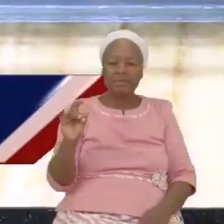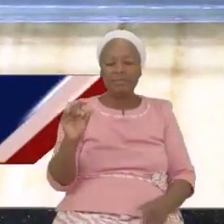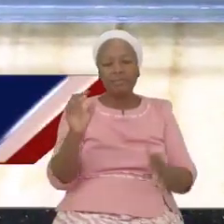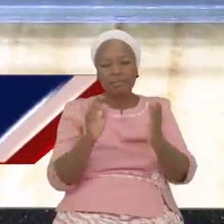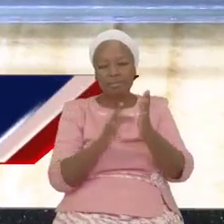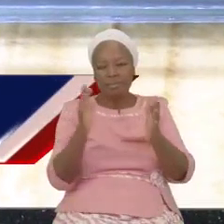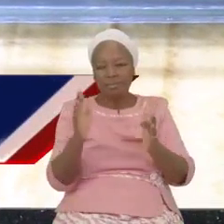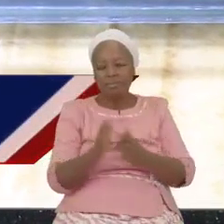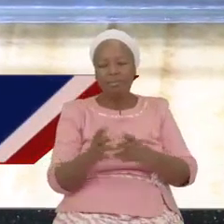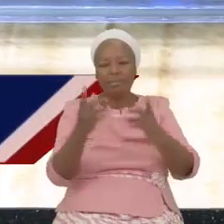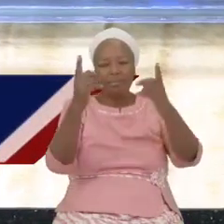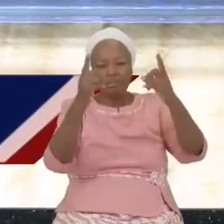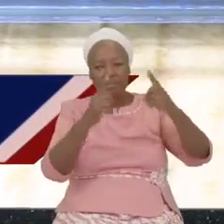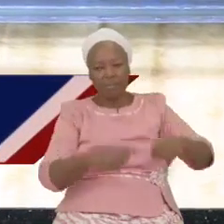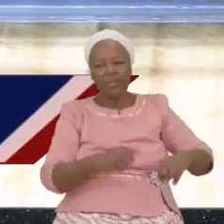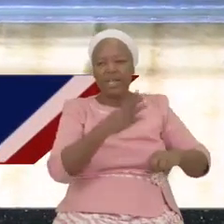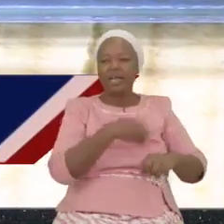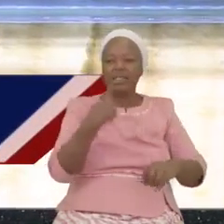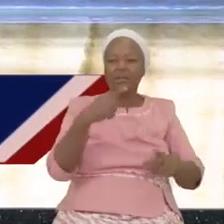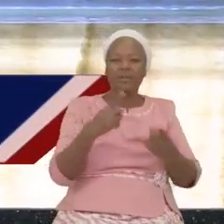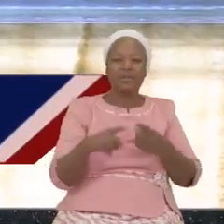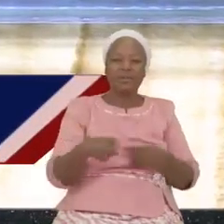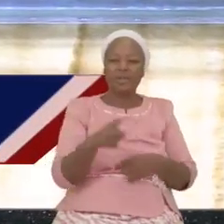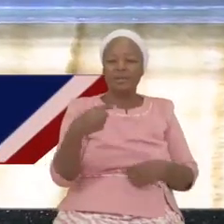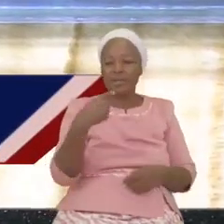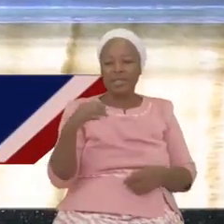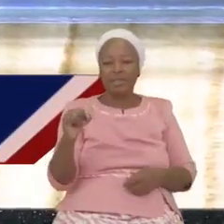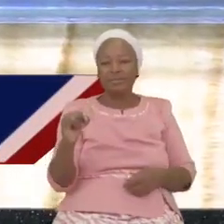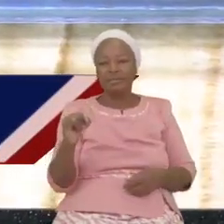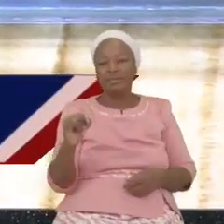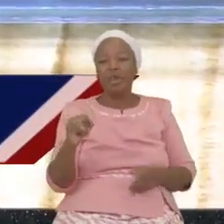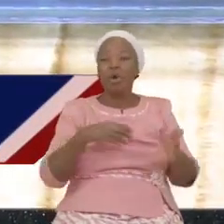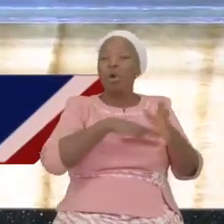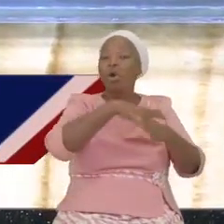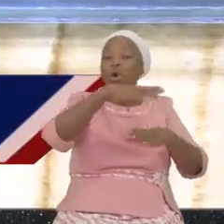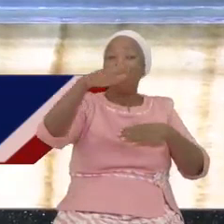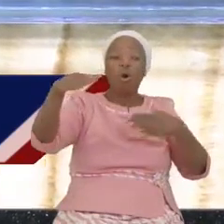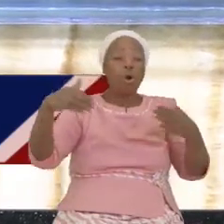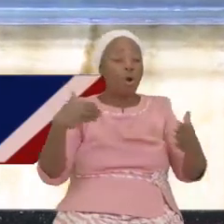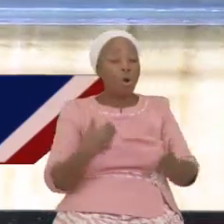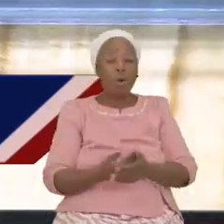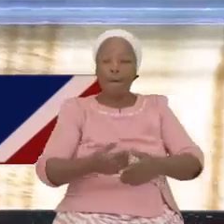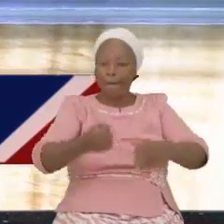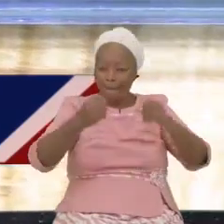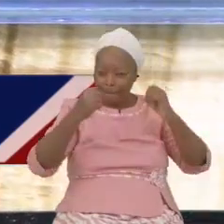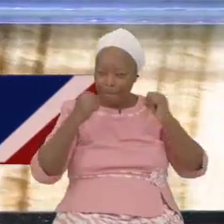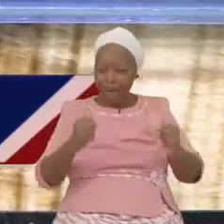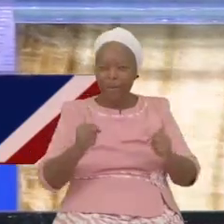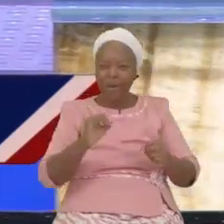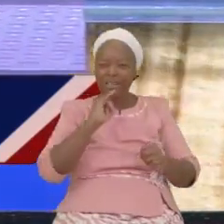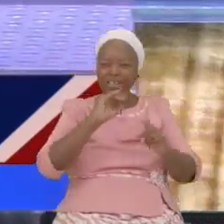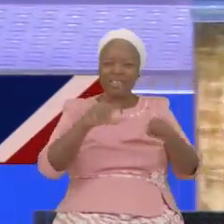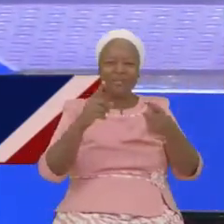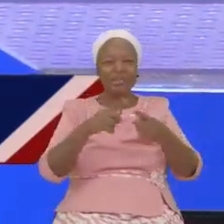Jesus came and spake unto them, saying, all power is given unto